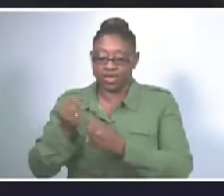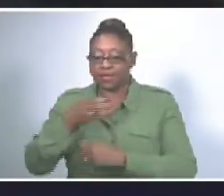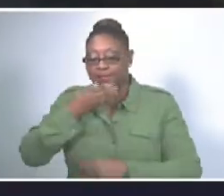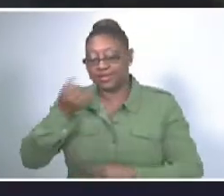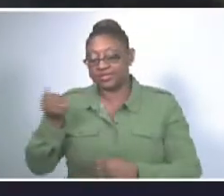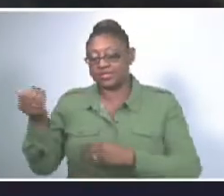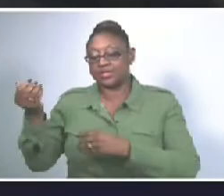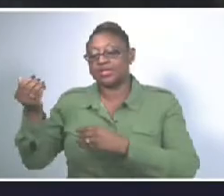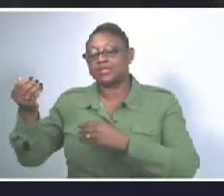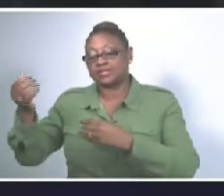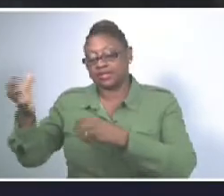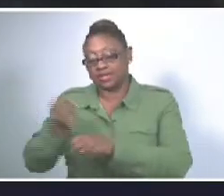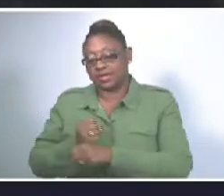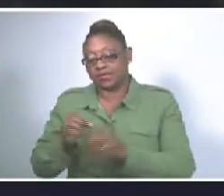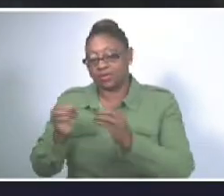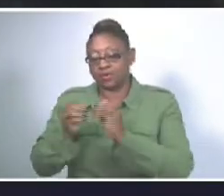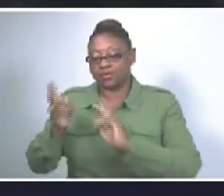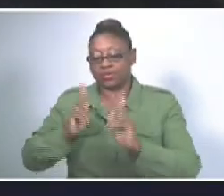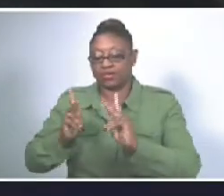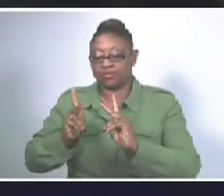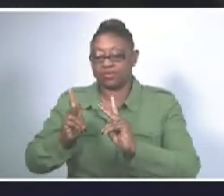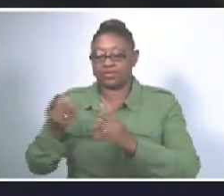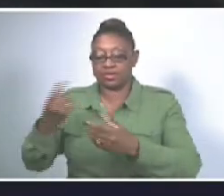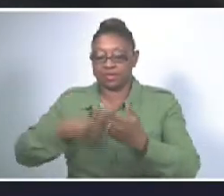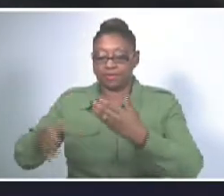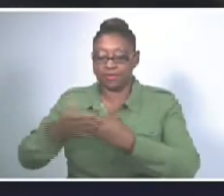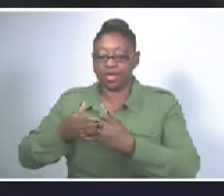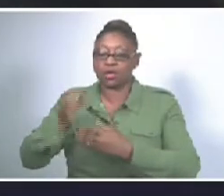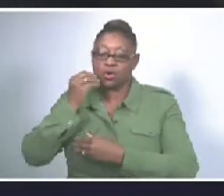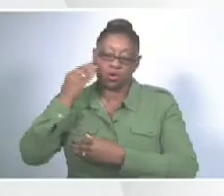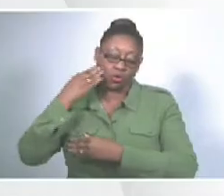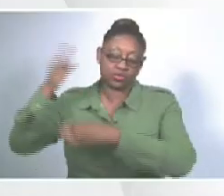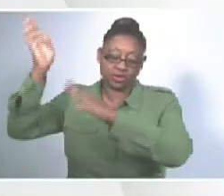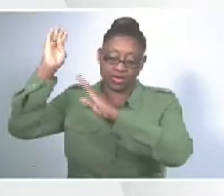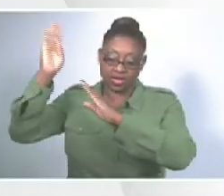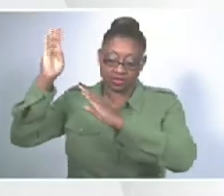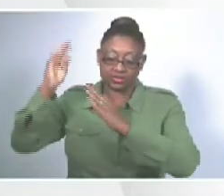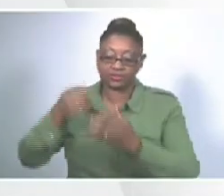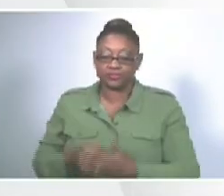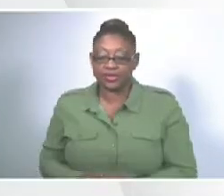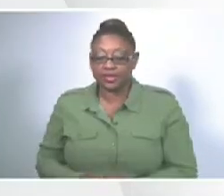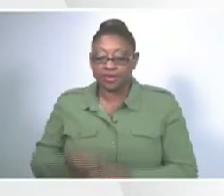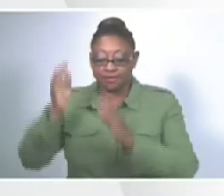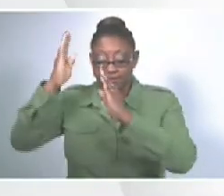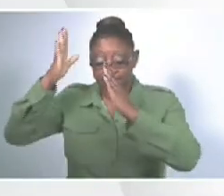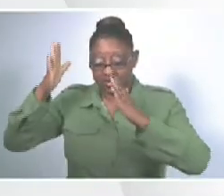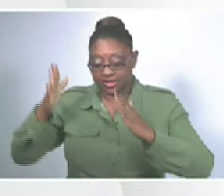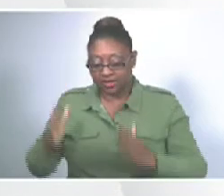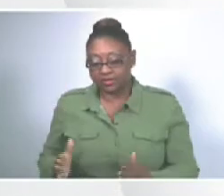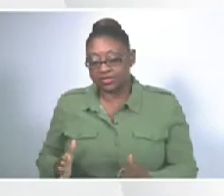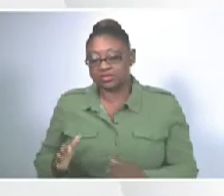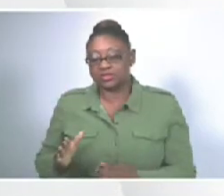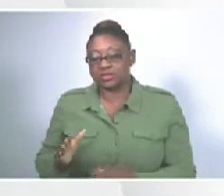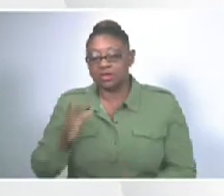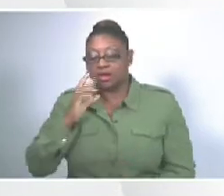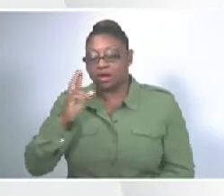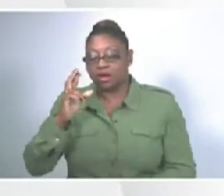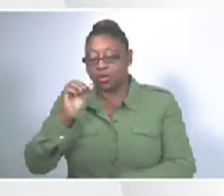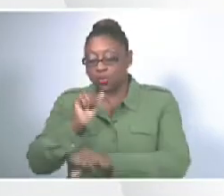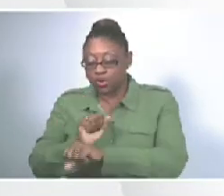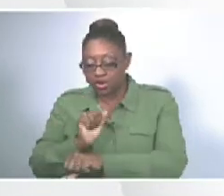Minister said the response has been a positive one. Bahamians work abroad because they can